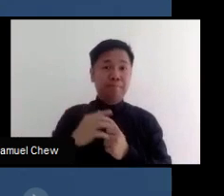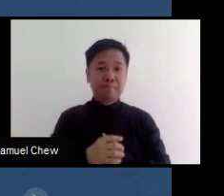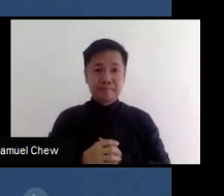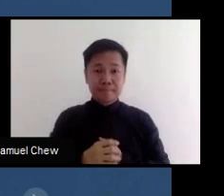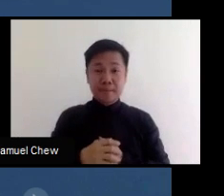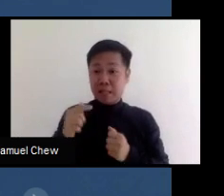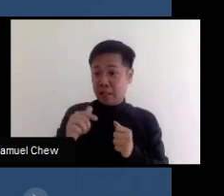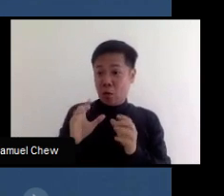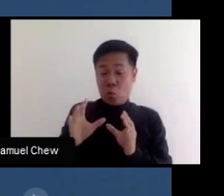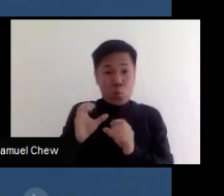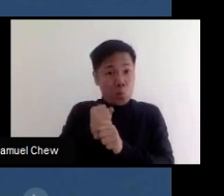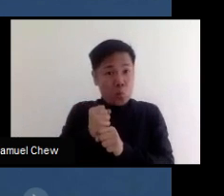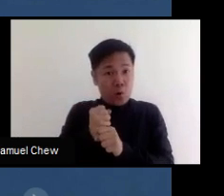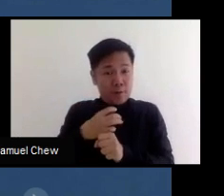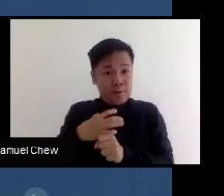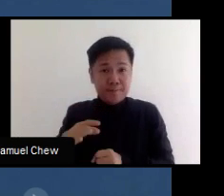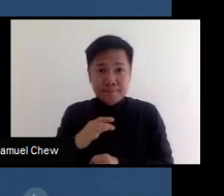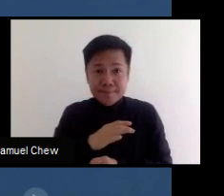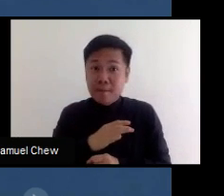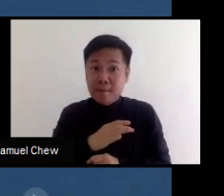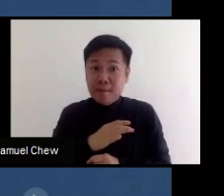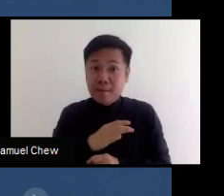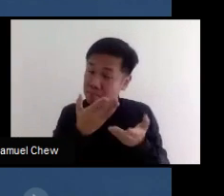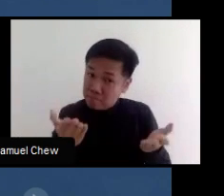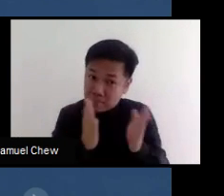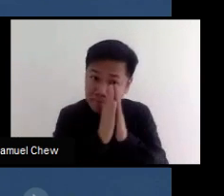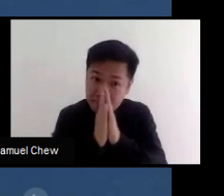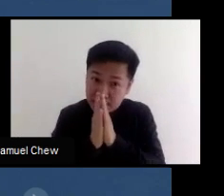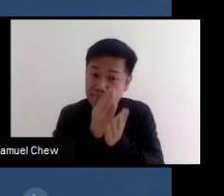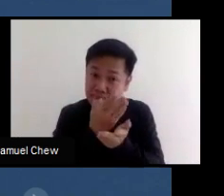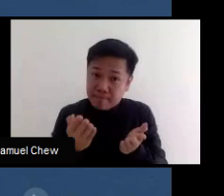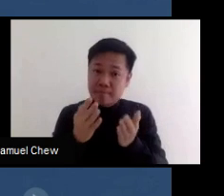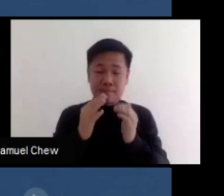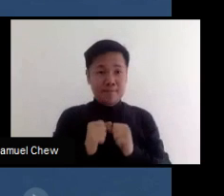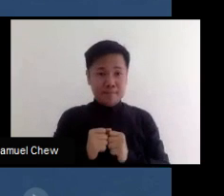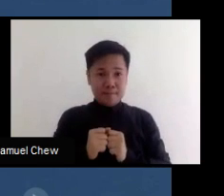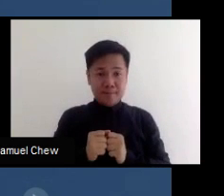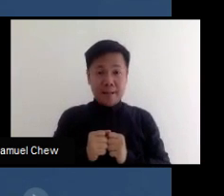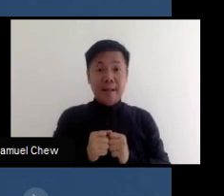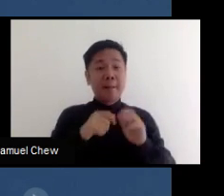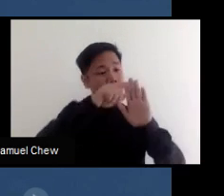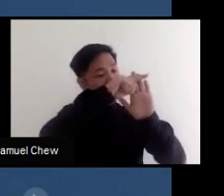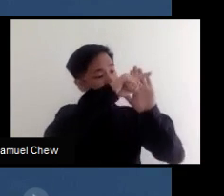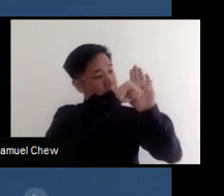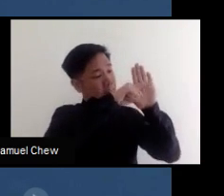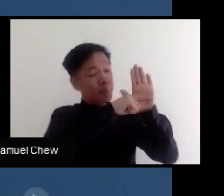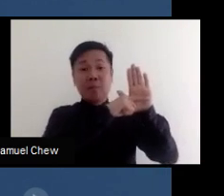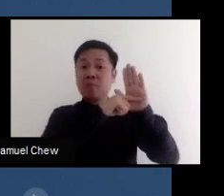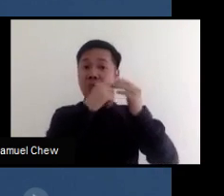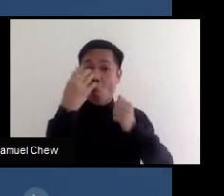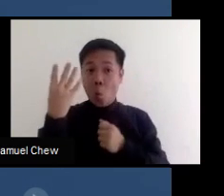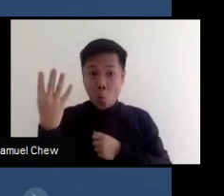committee, can we also take the agenda item 4 on